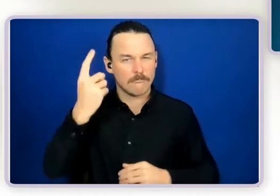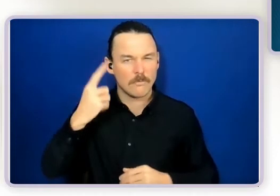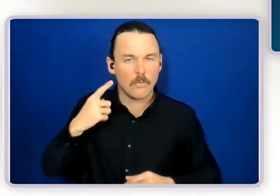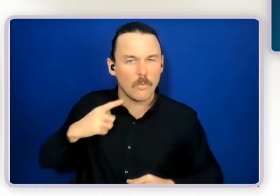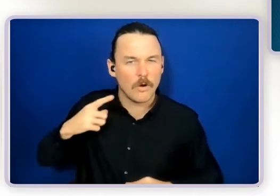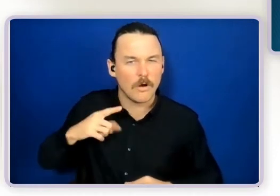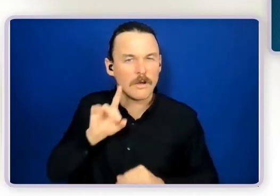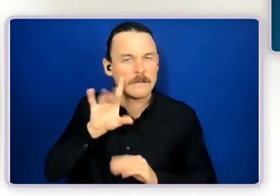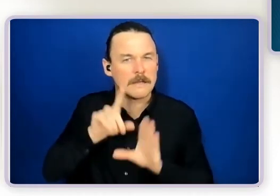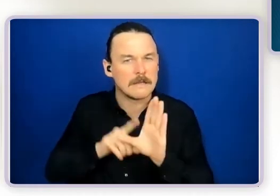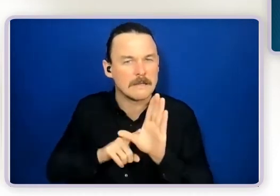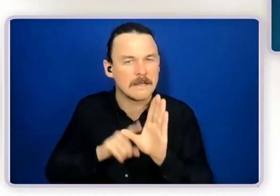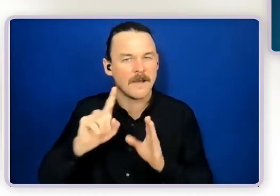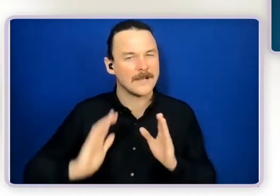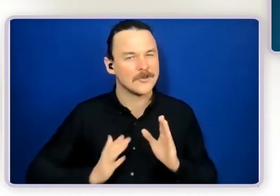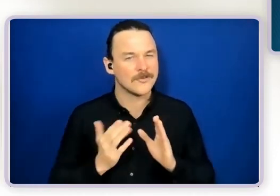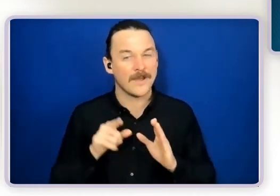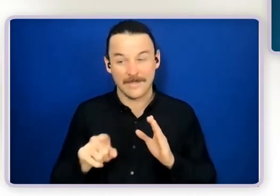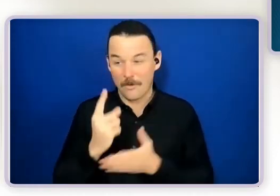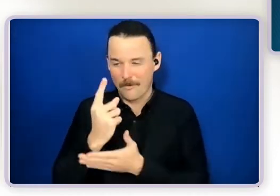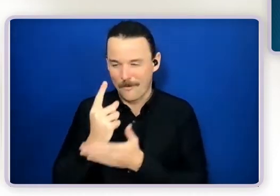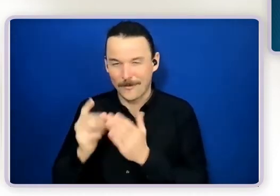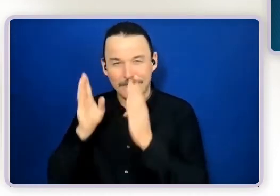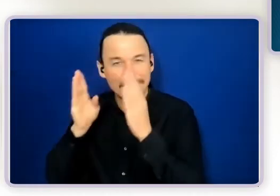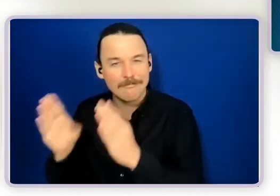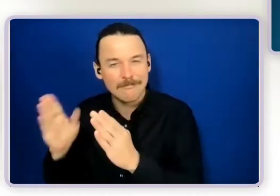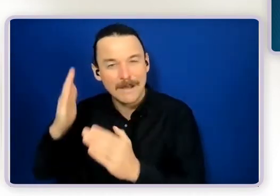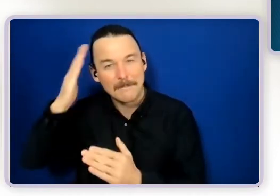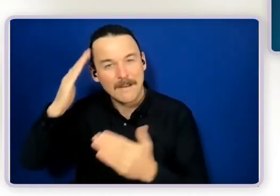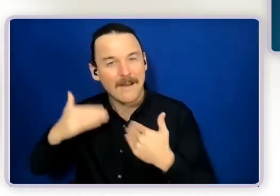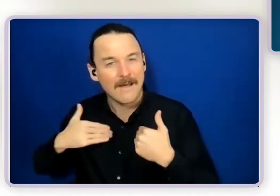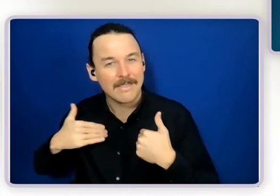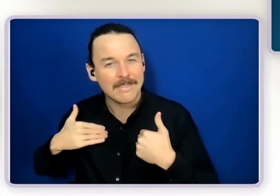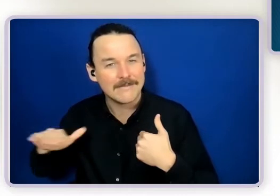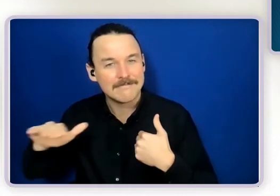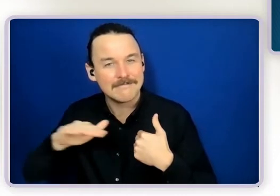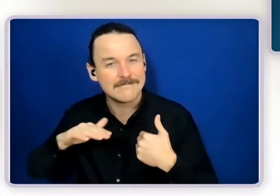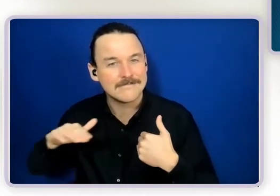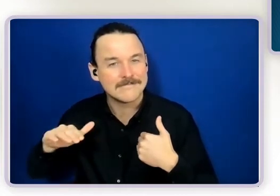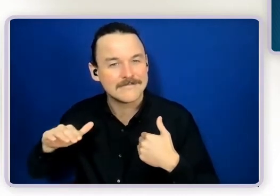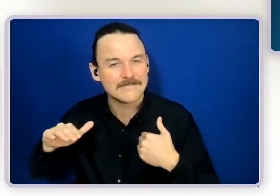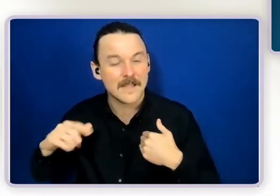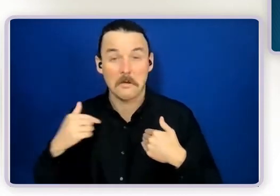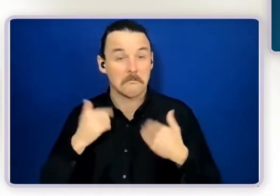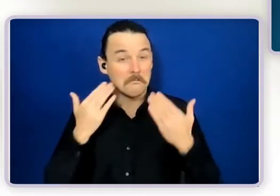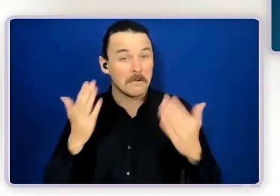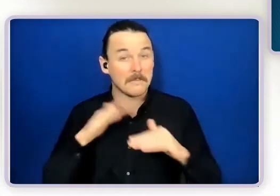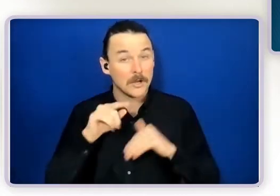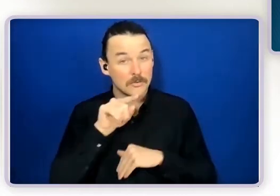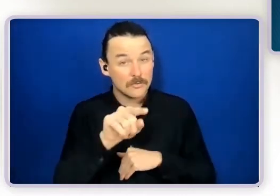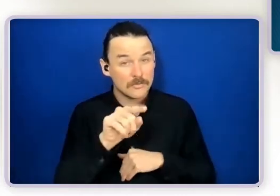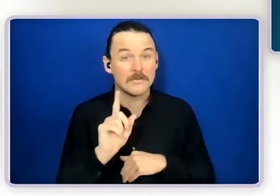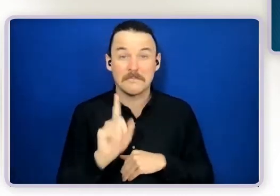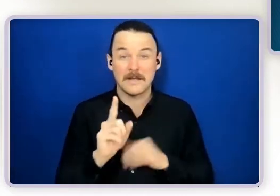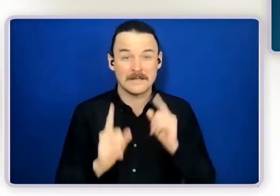mental health sector. And I don't know about you, but I sometimes see people splitting off the mental